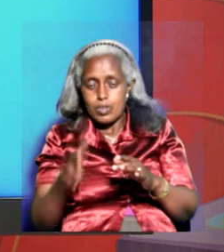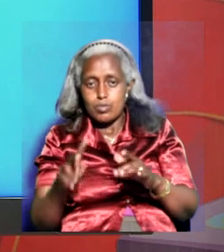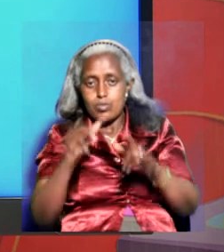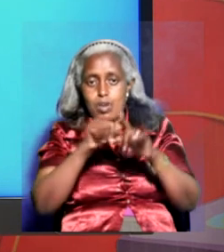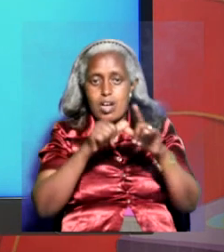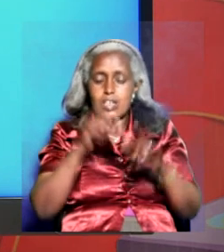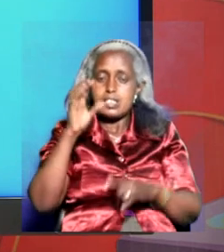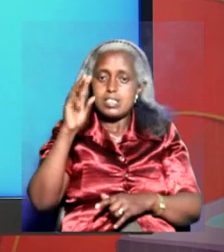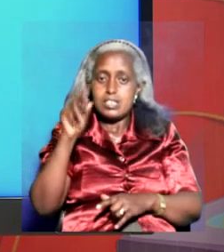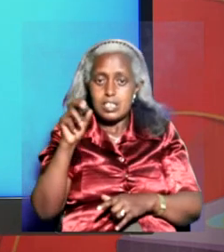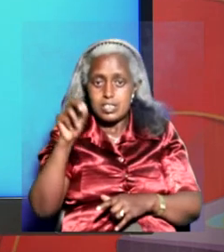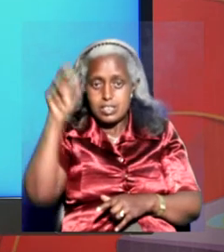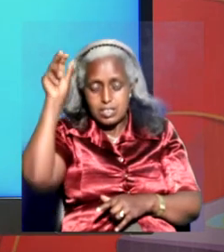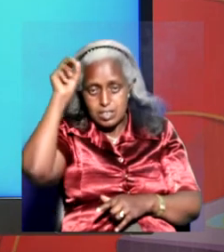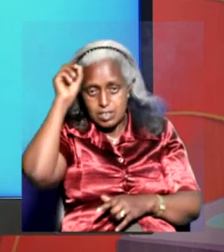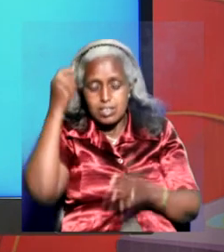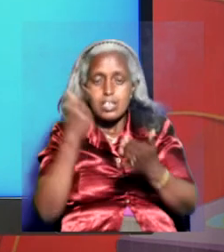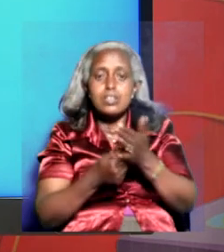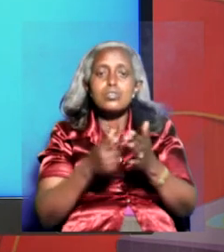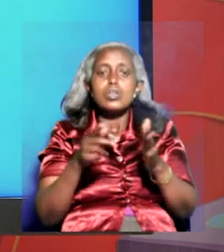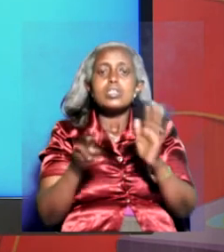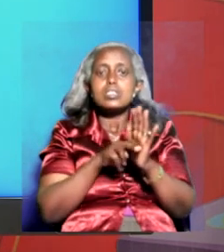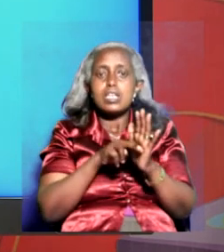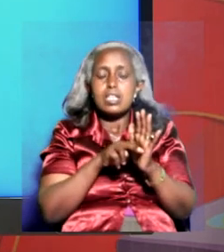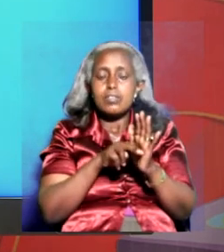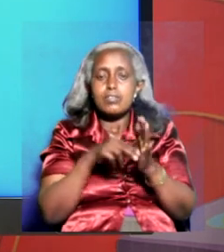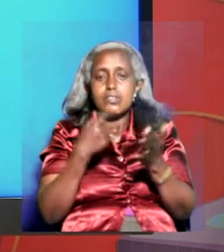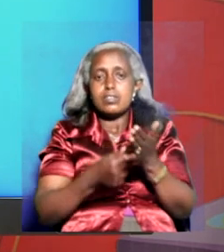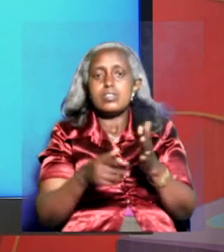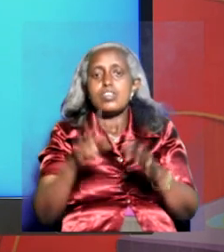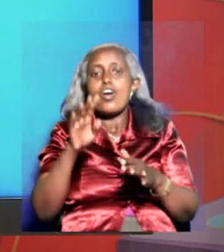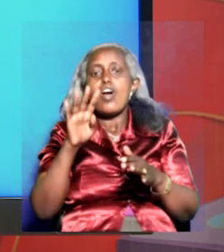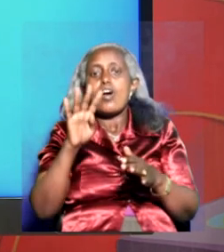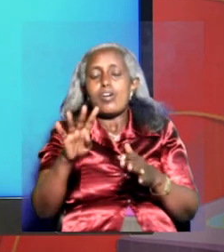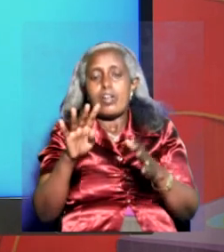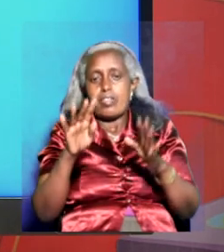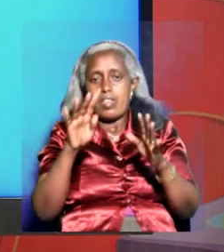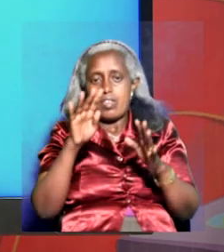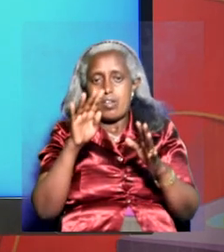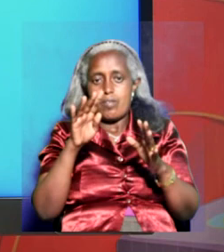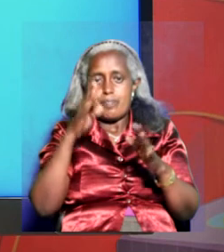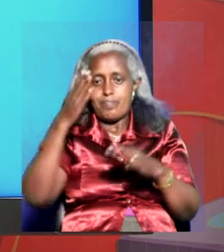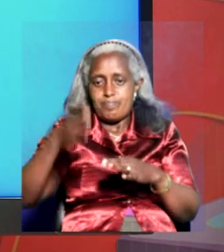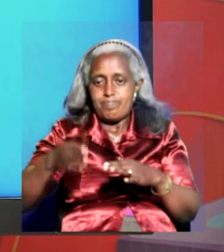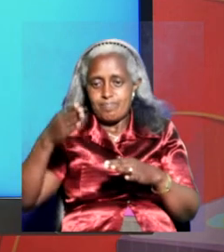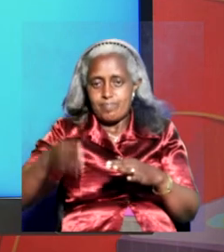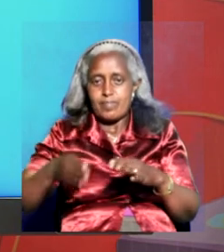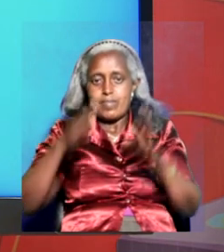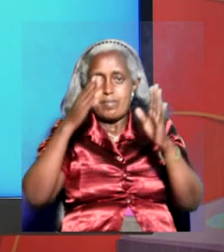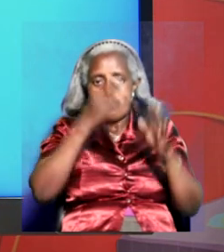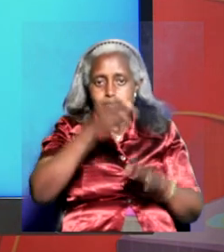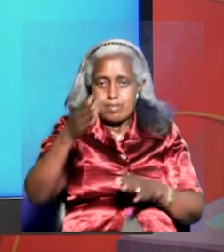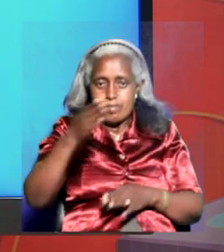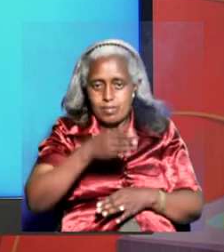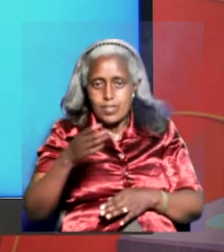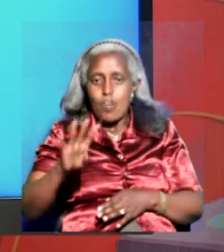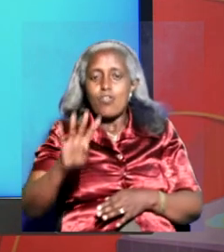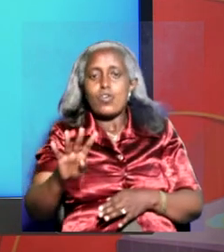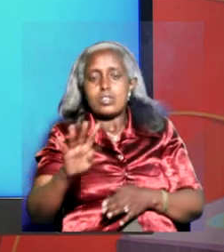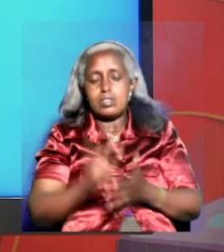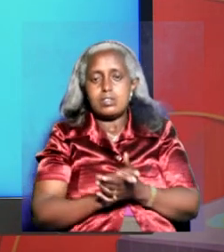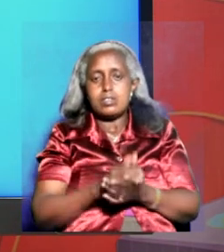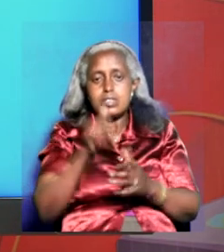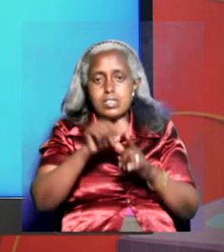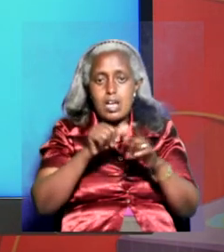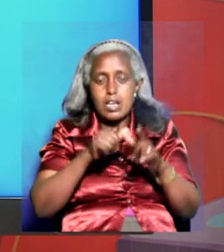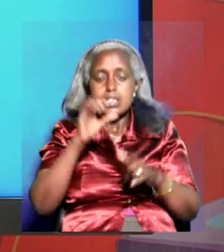but this one is negative, so the angle must be on fourth quadrant. So the fourth quadrant corresponding to angle 30